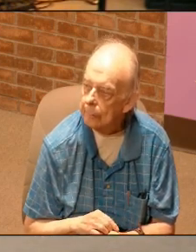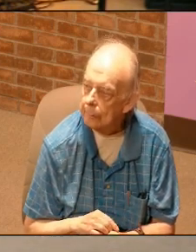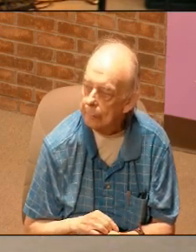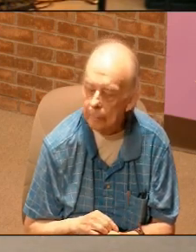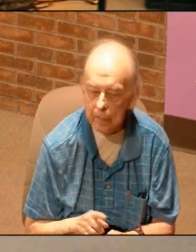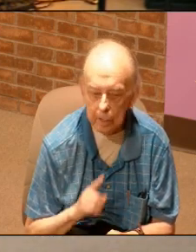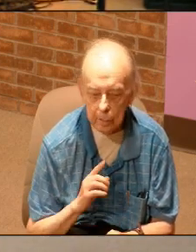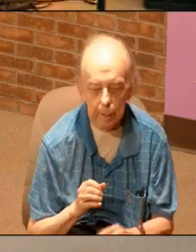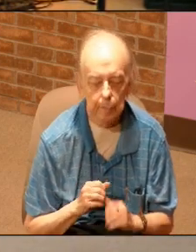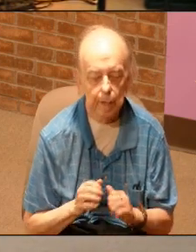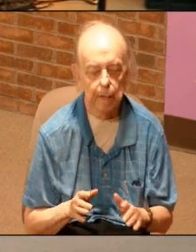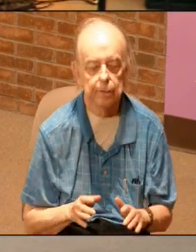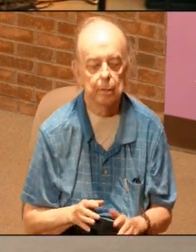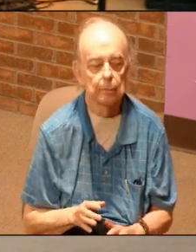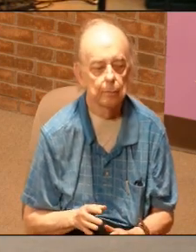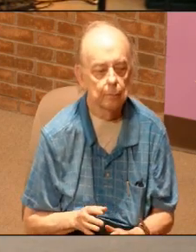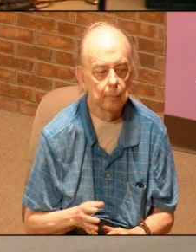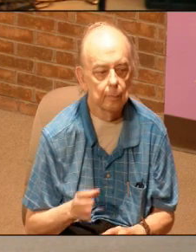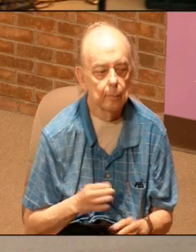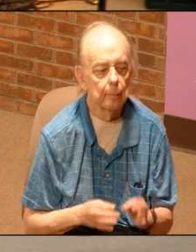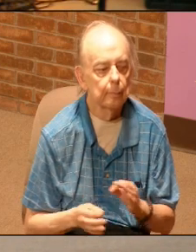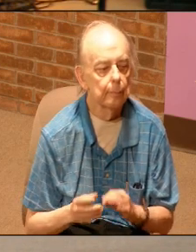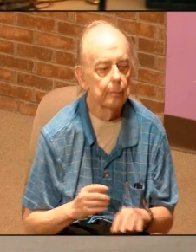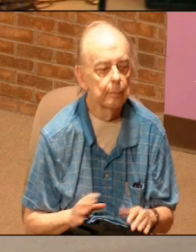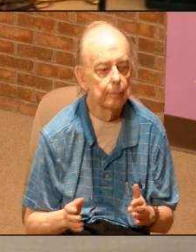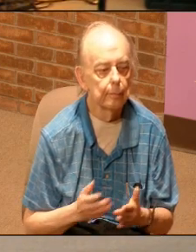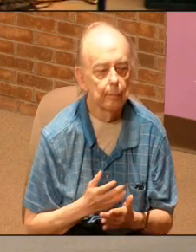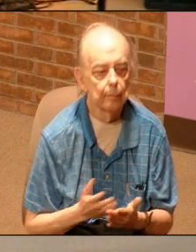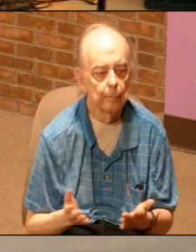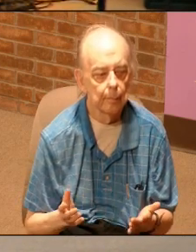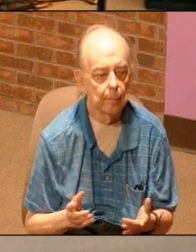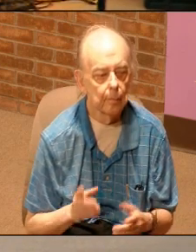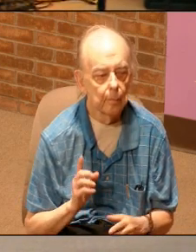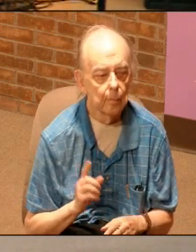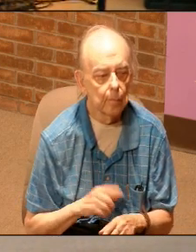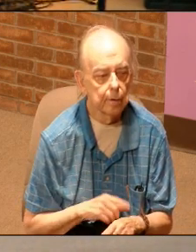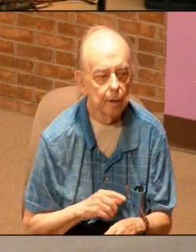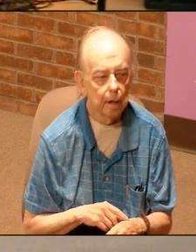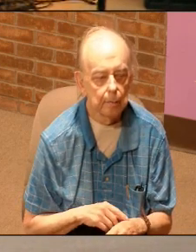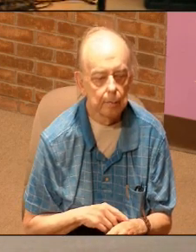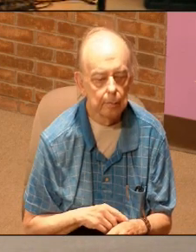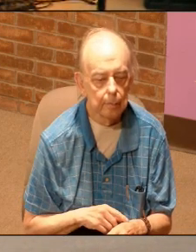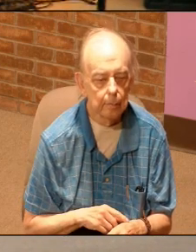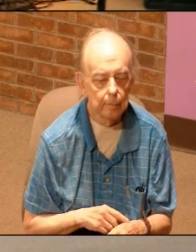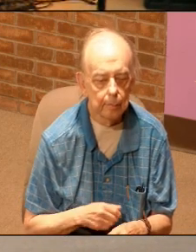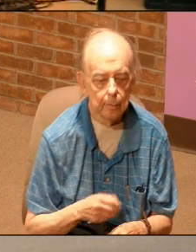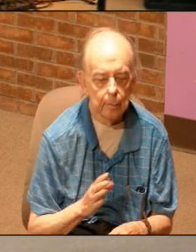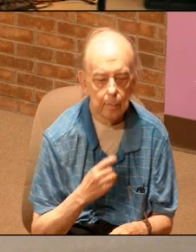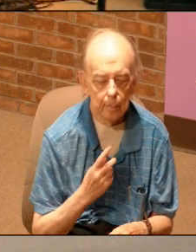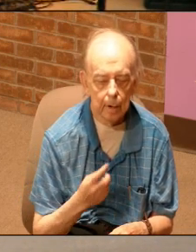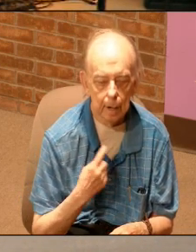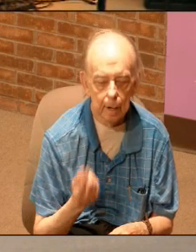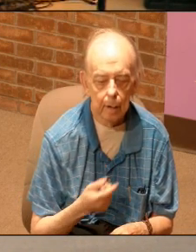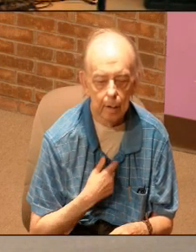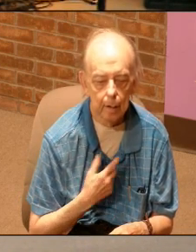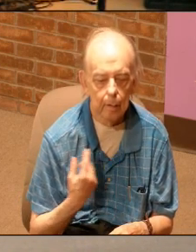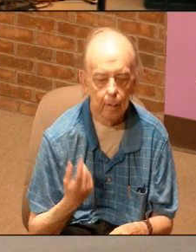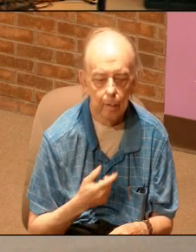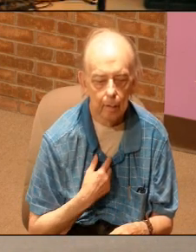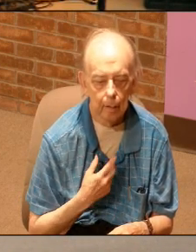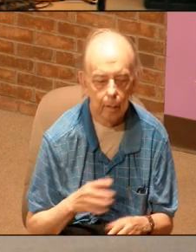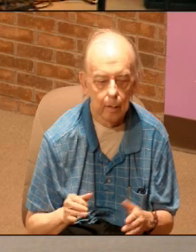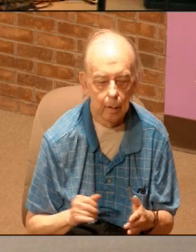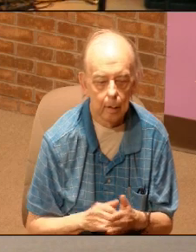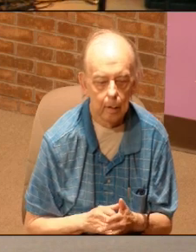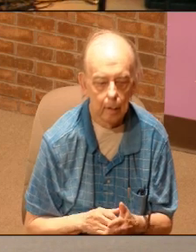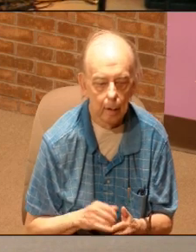and being blessed instead of trying to do everything at once. And God is trying to tell us that when we try to